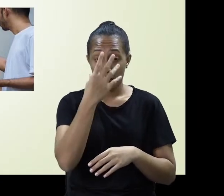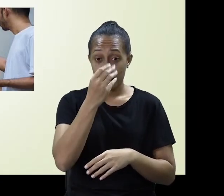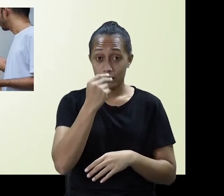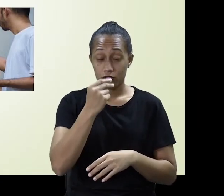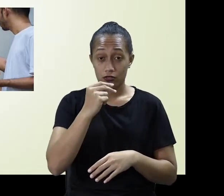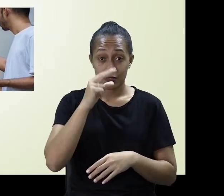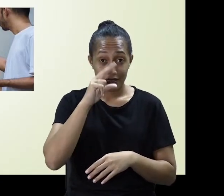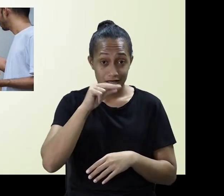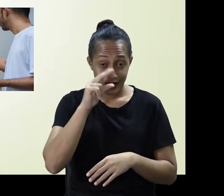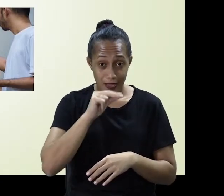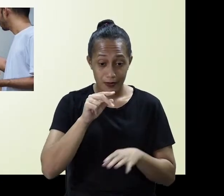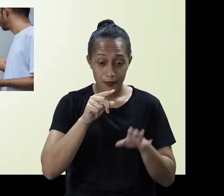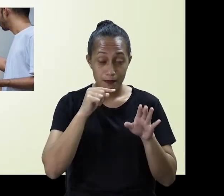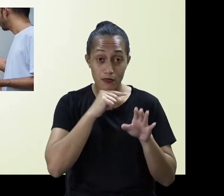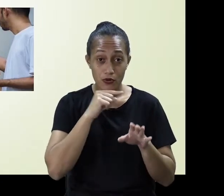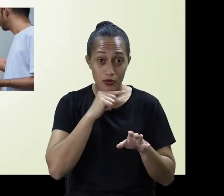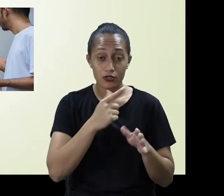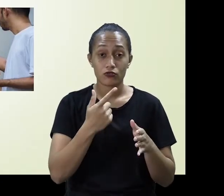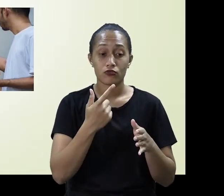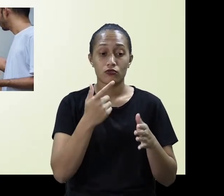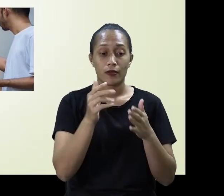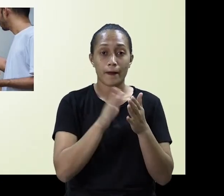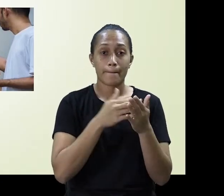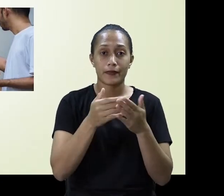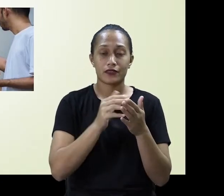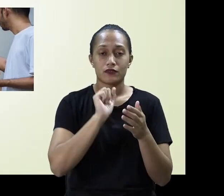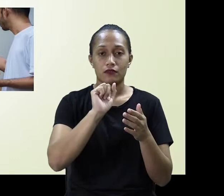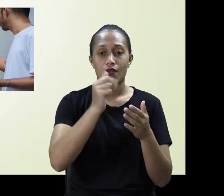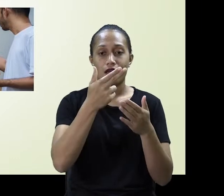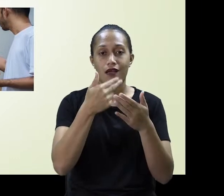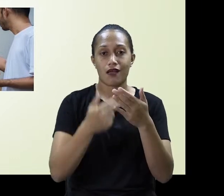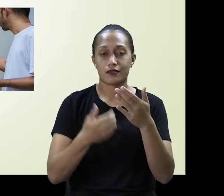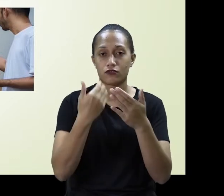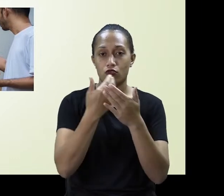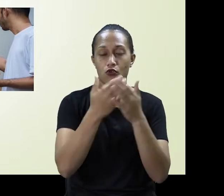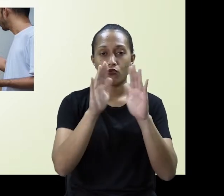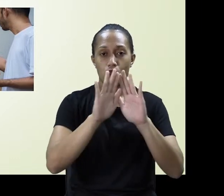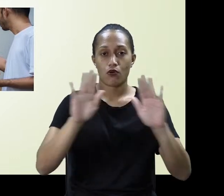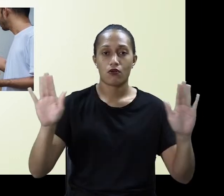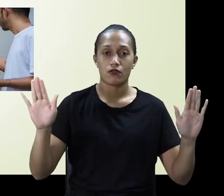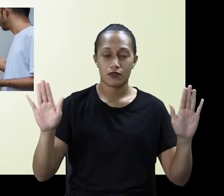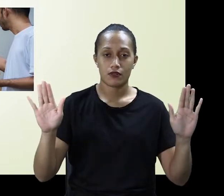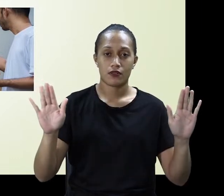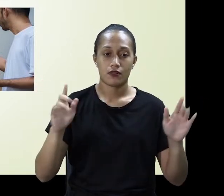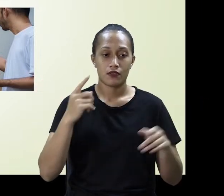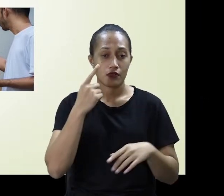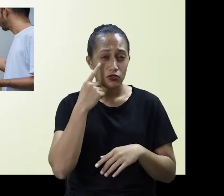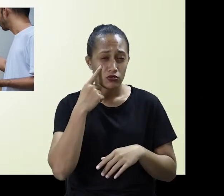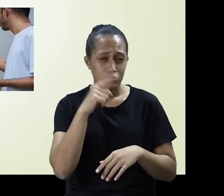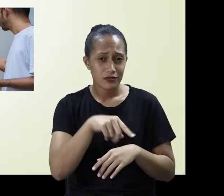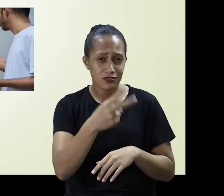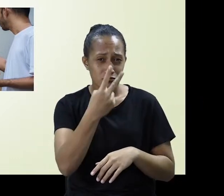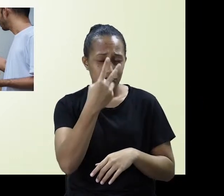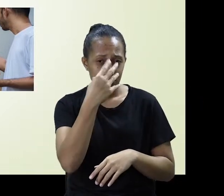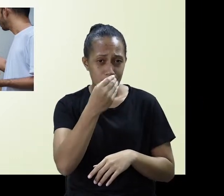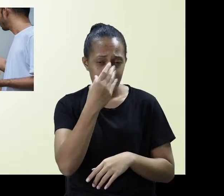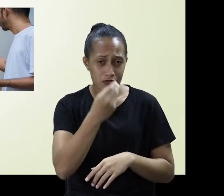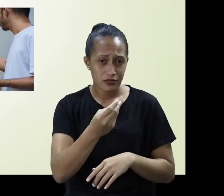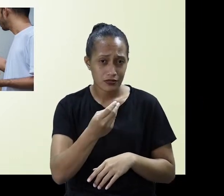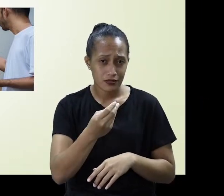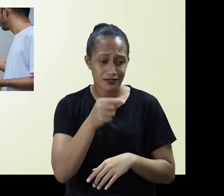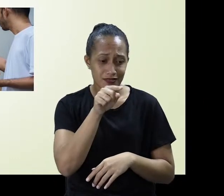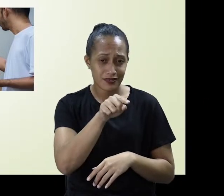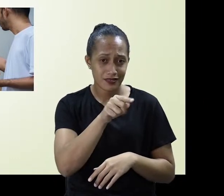the picture of his father. They are both using painting materials so that their final product will